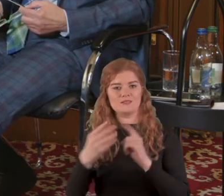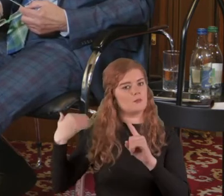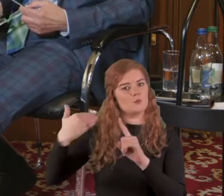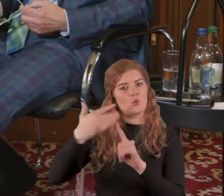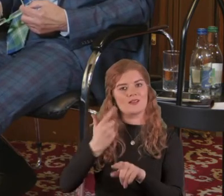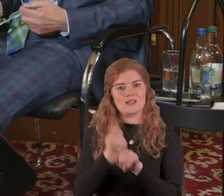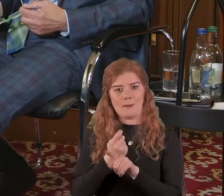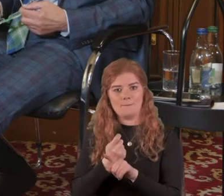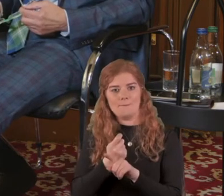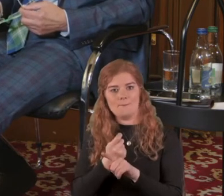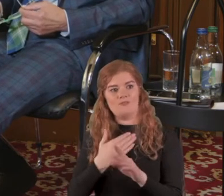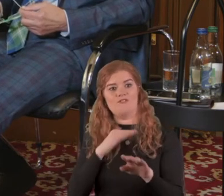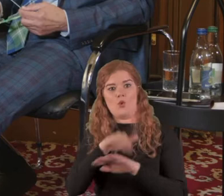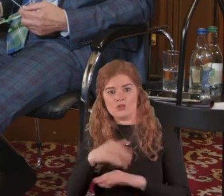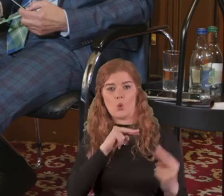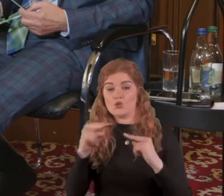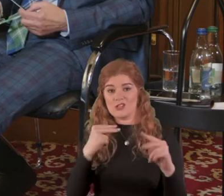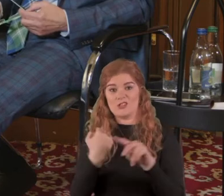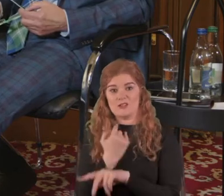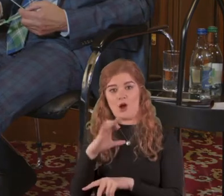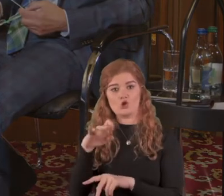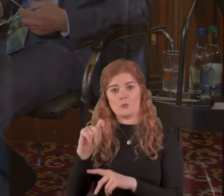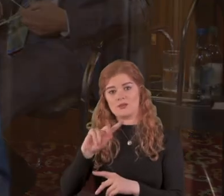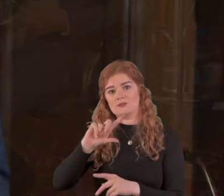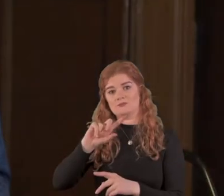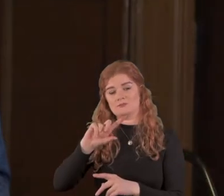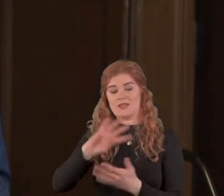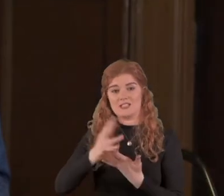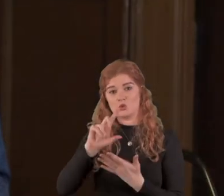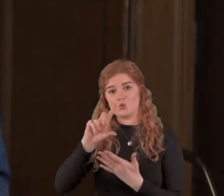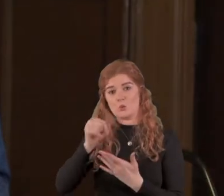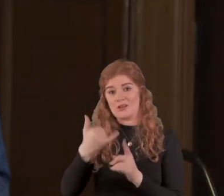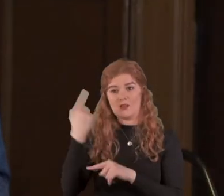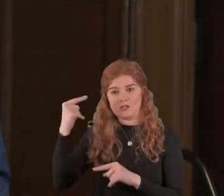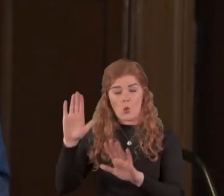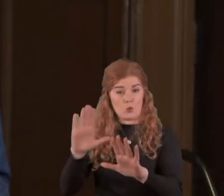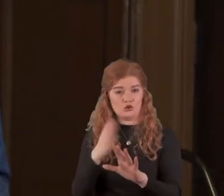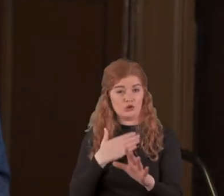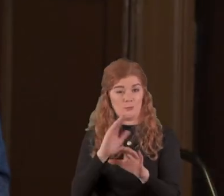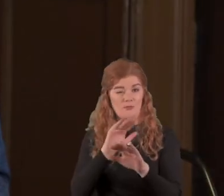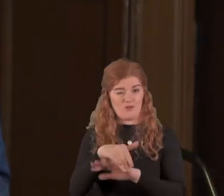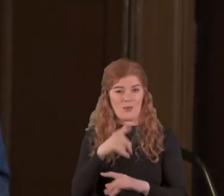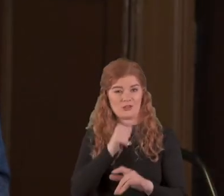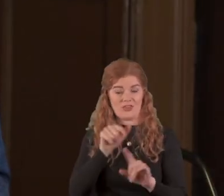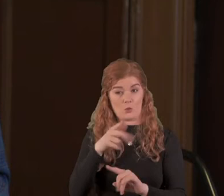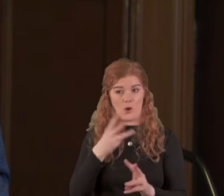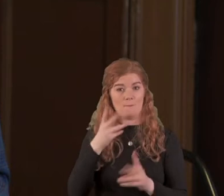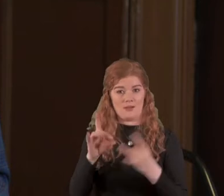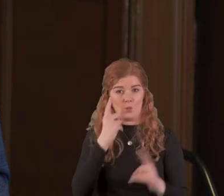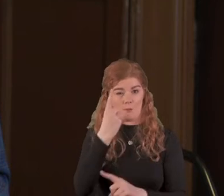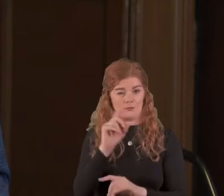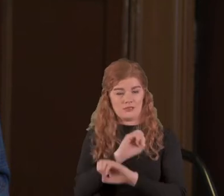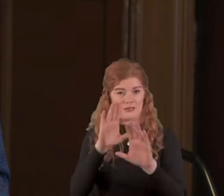negotiations opening in London in October 1921? Just before I answer that, just to make one very obvious point, which is